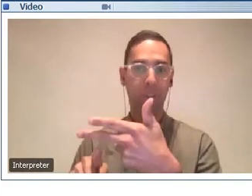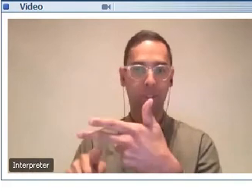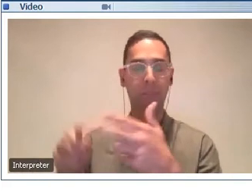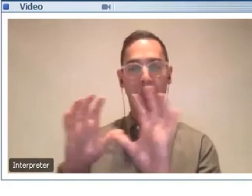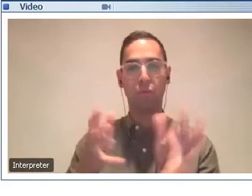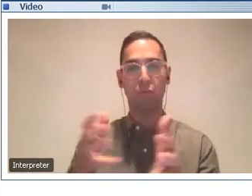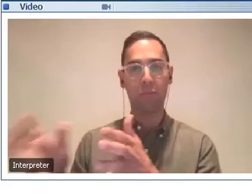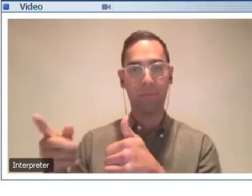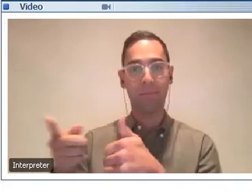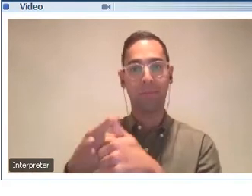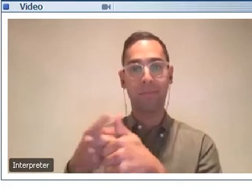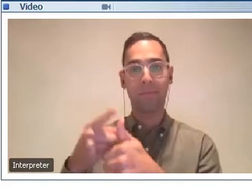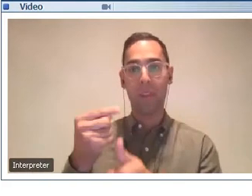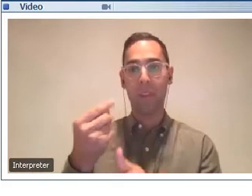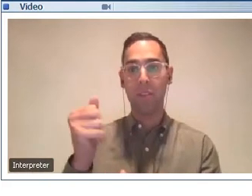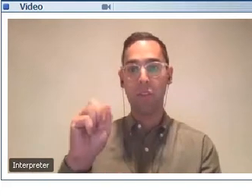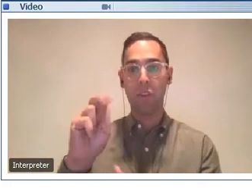States, and that is